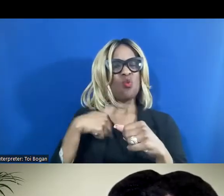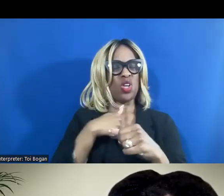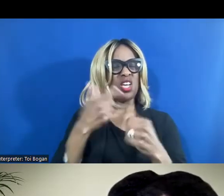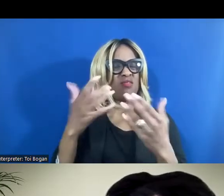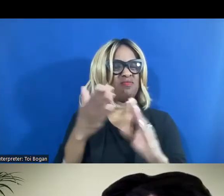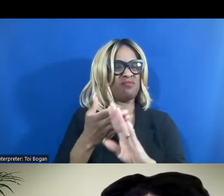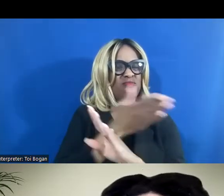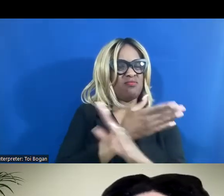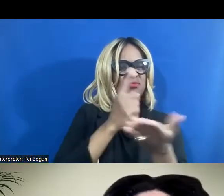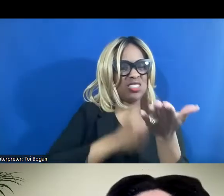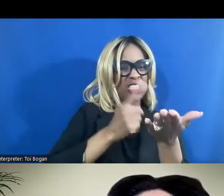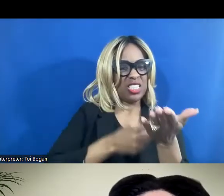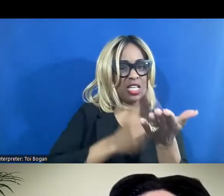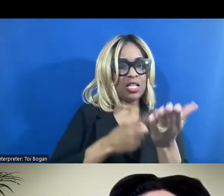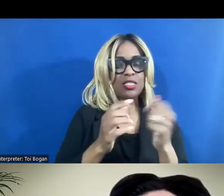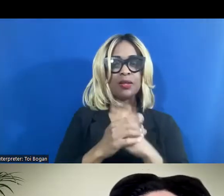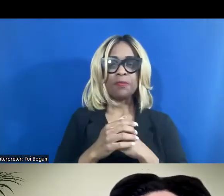today.